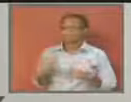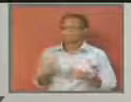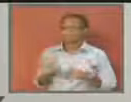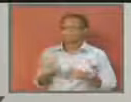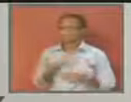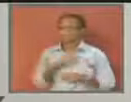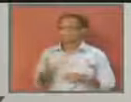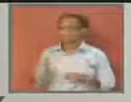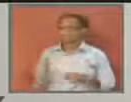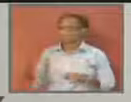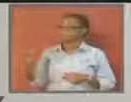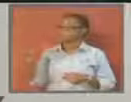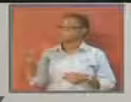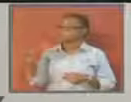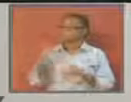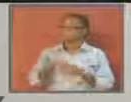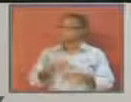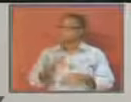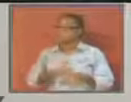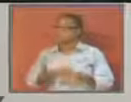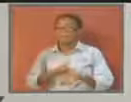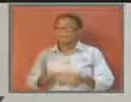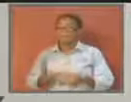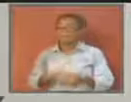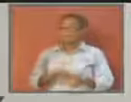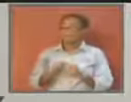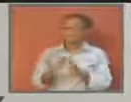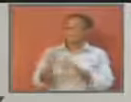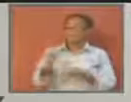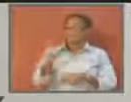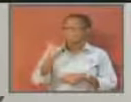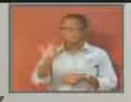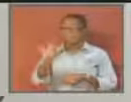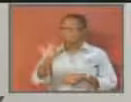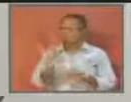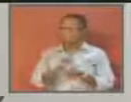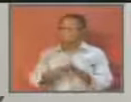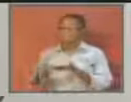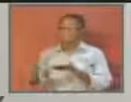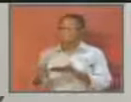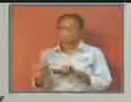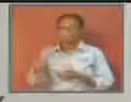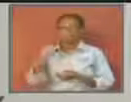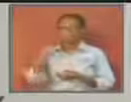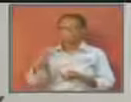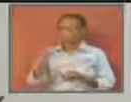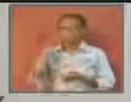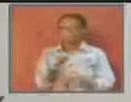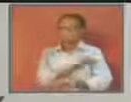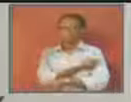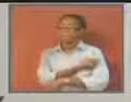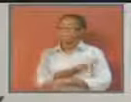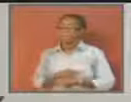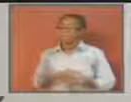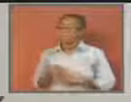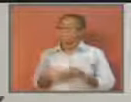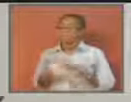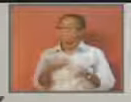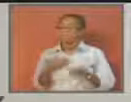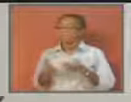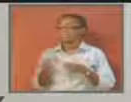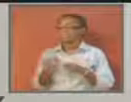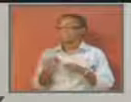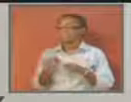weeks and beyond, they will be vaccinated even if they are not on the list for that day, right? We will try